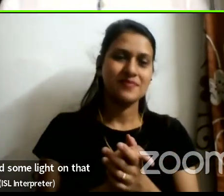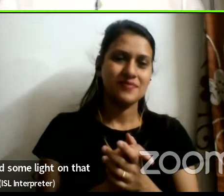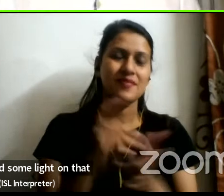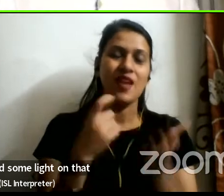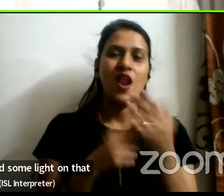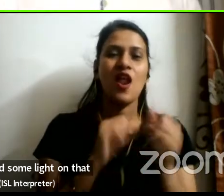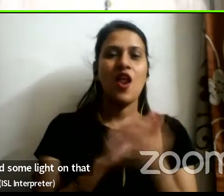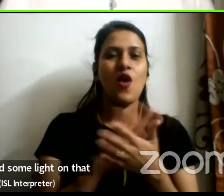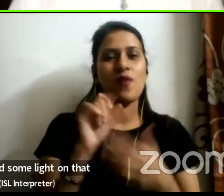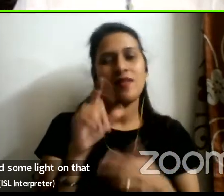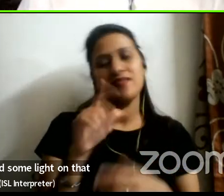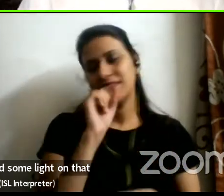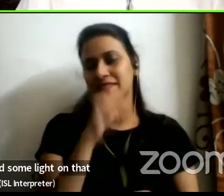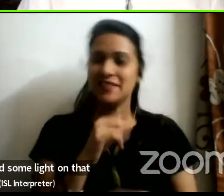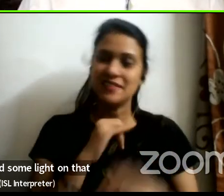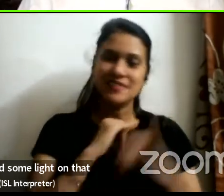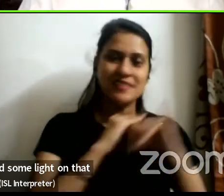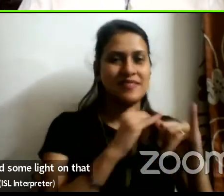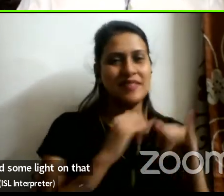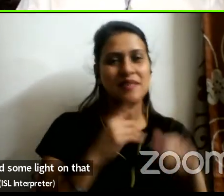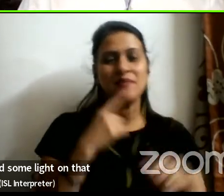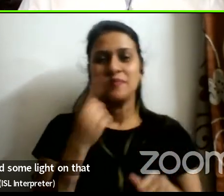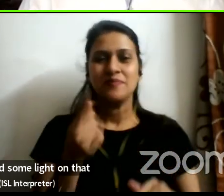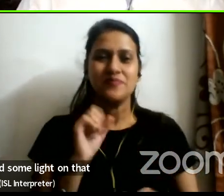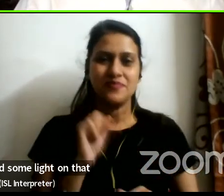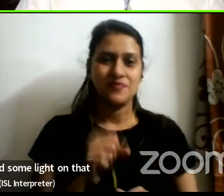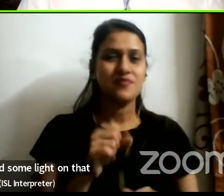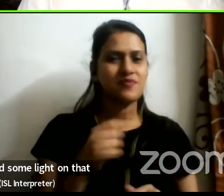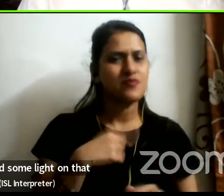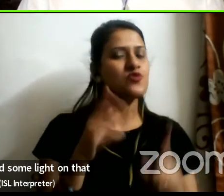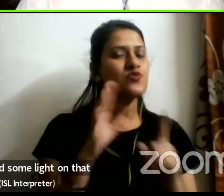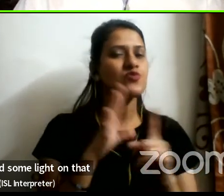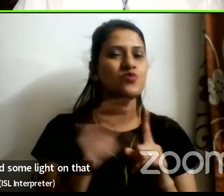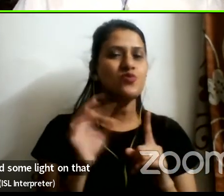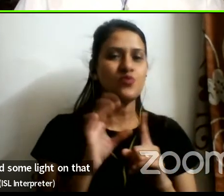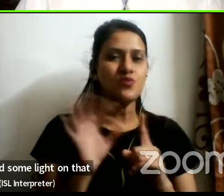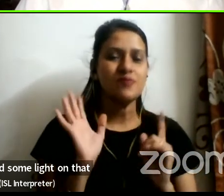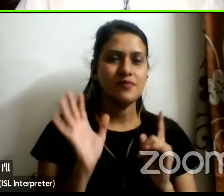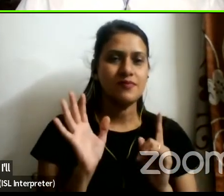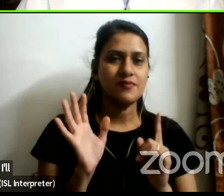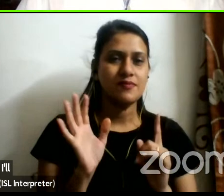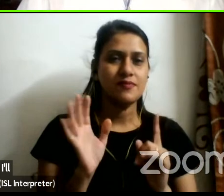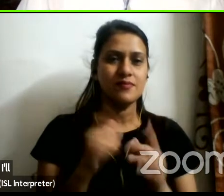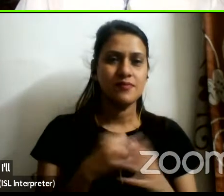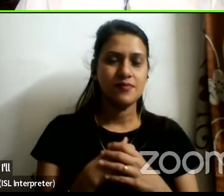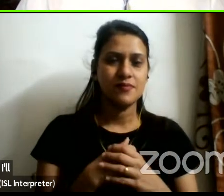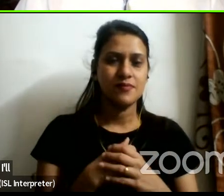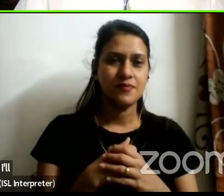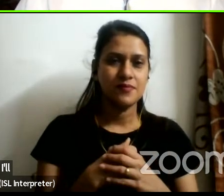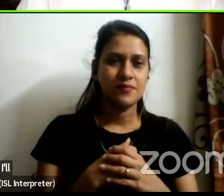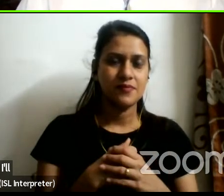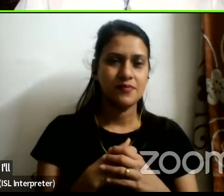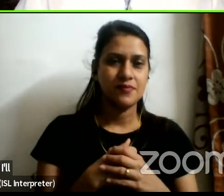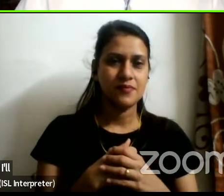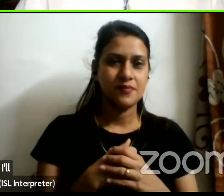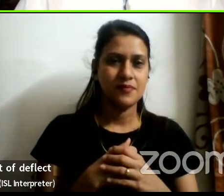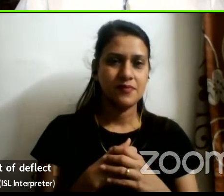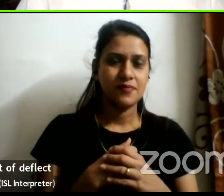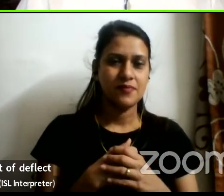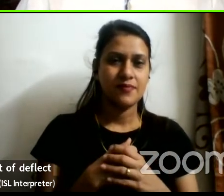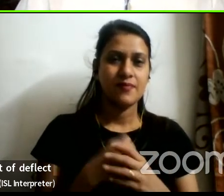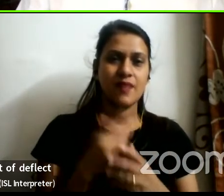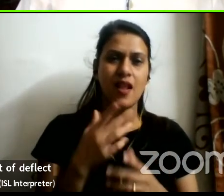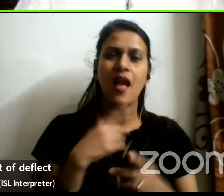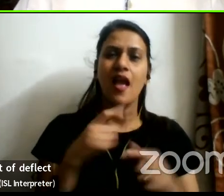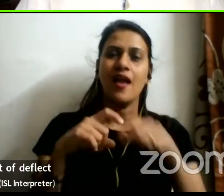needs to be said. I'll actually, what I'll do is I'll sort of deflect the question inward and ask a slightly